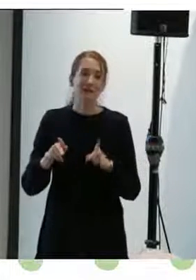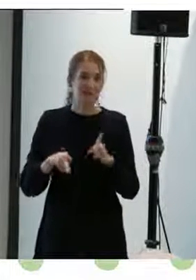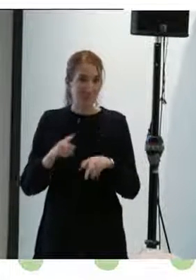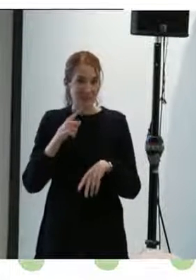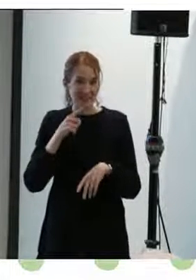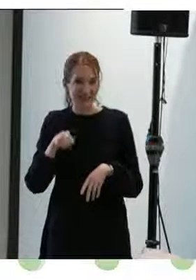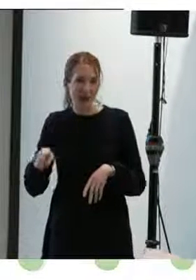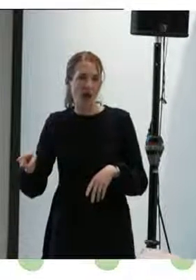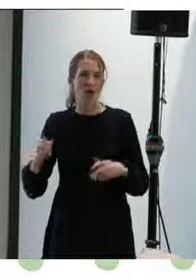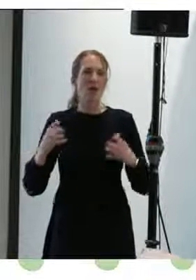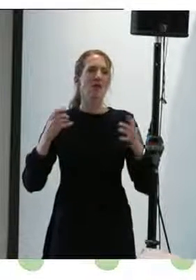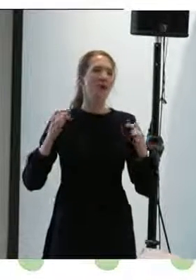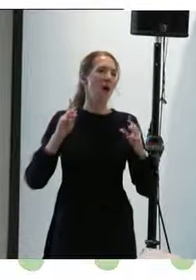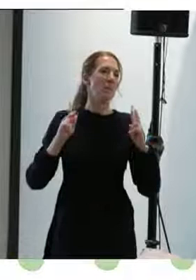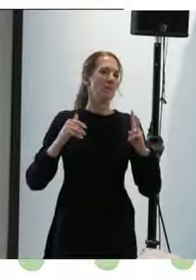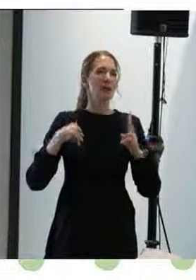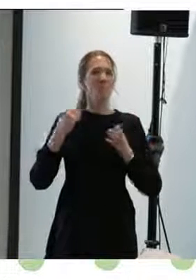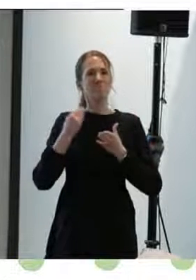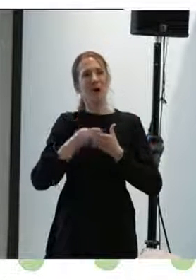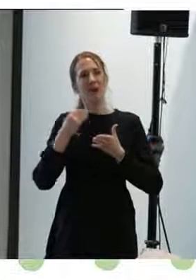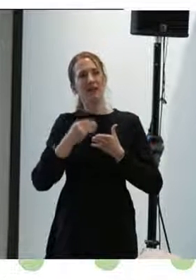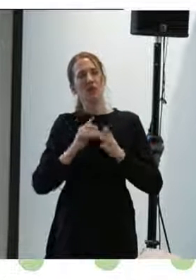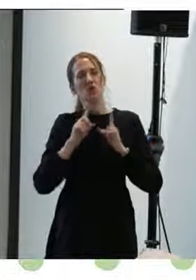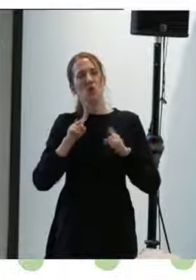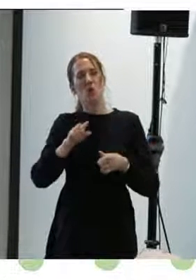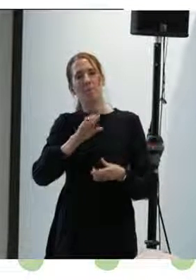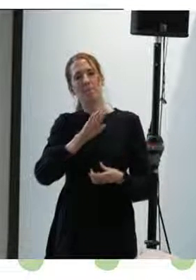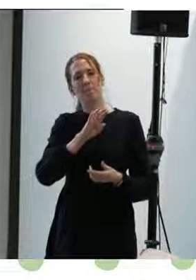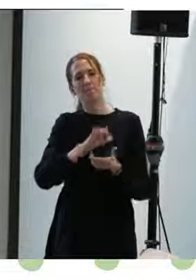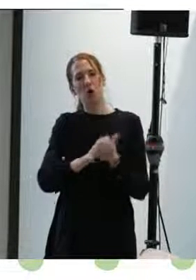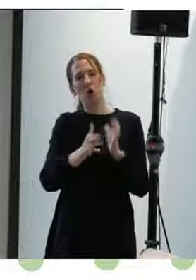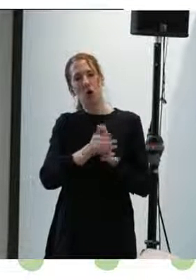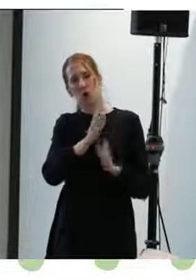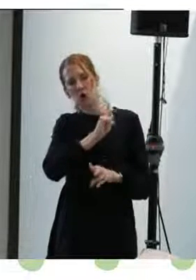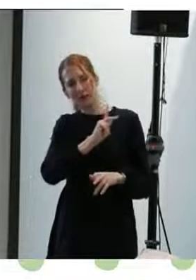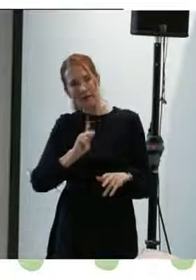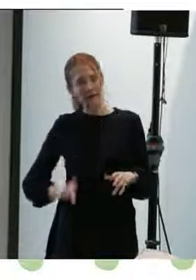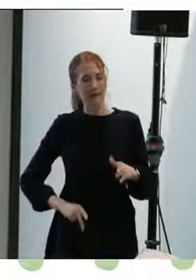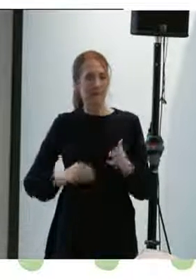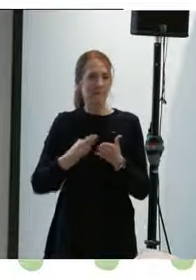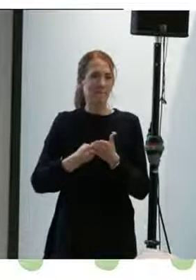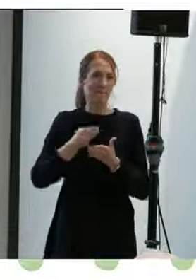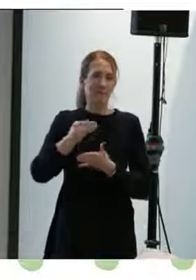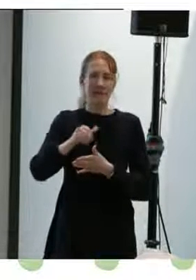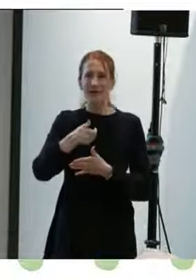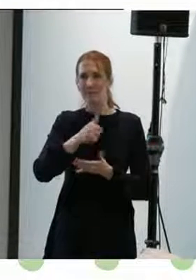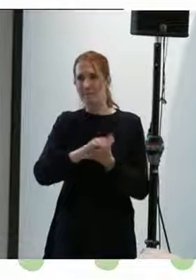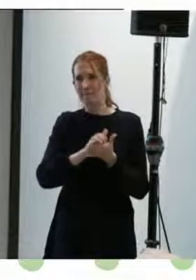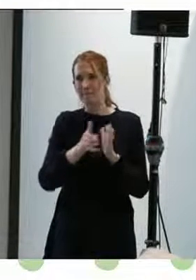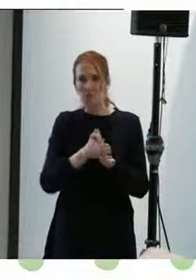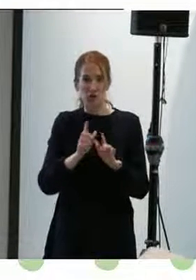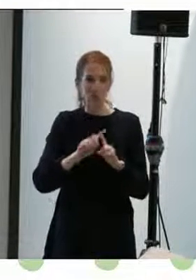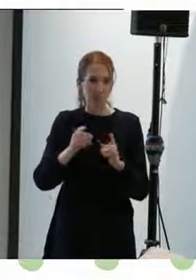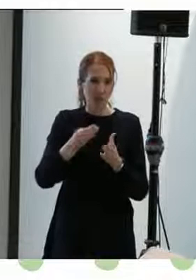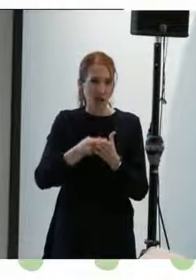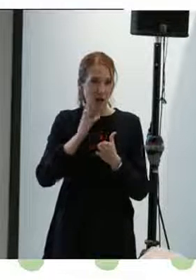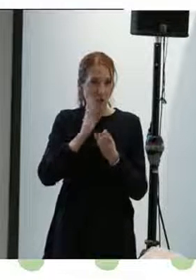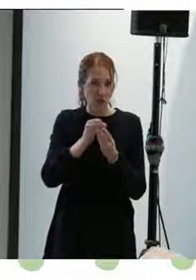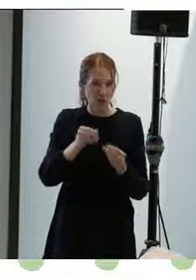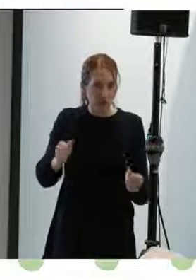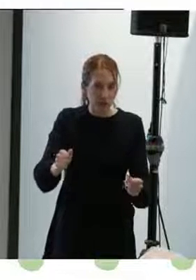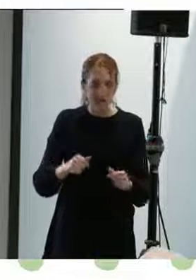have all this money now. They might go to Burger King and buy like 10 burgers, but it's going to go away. It's not going to last. And I would